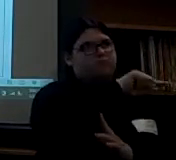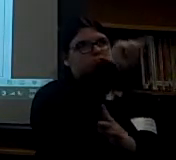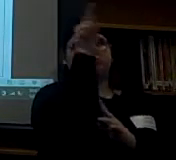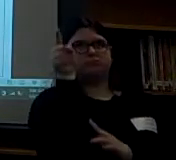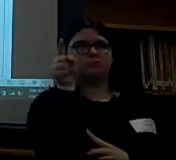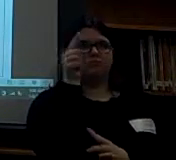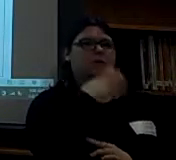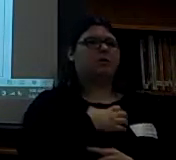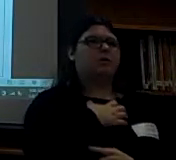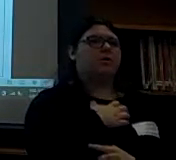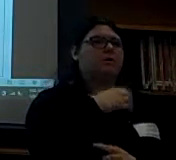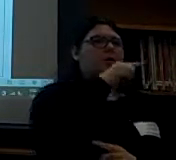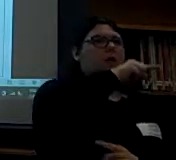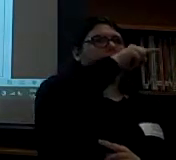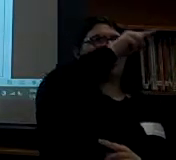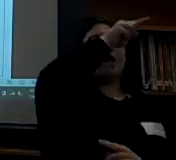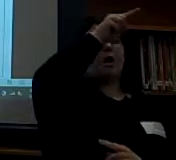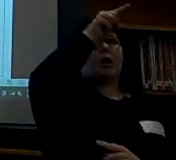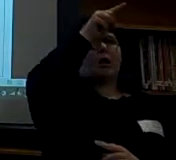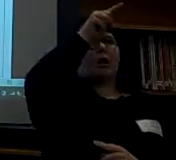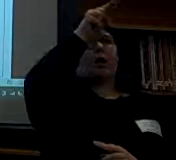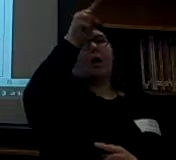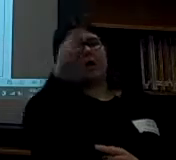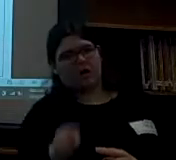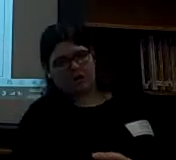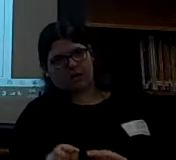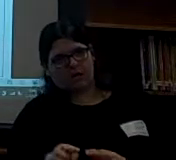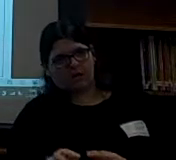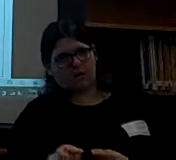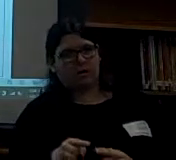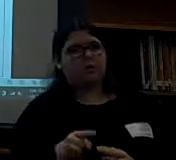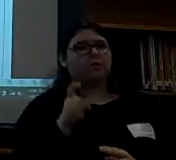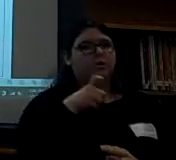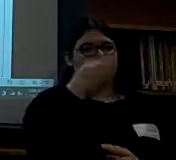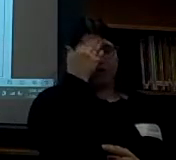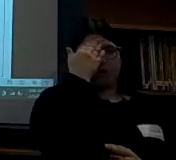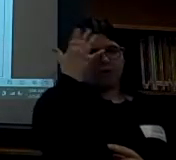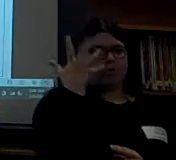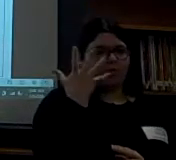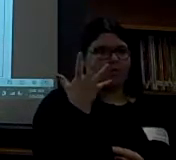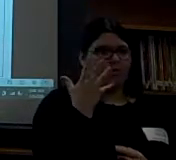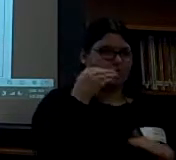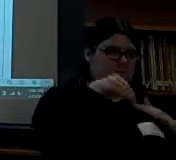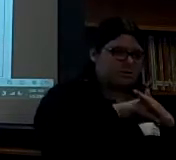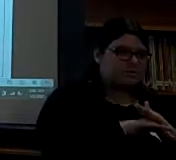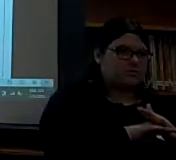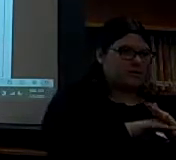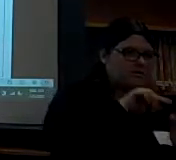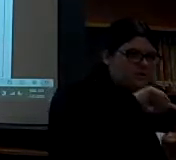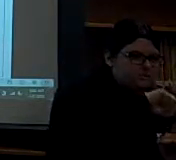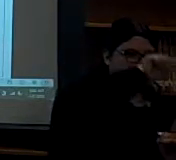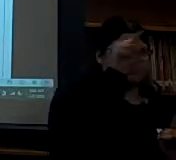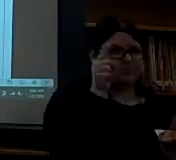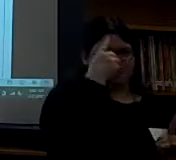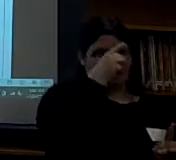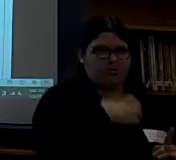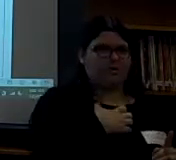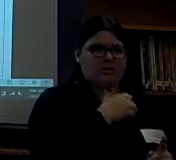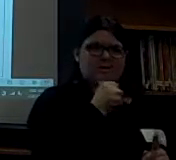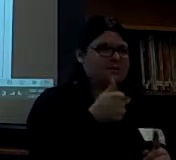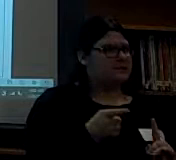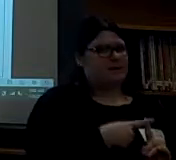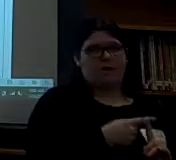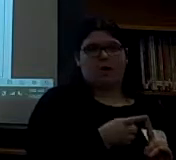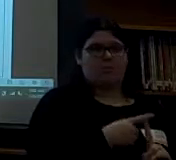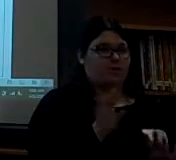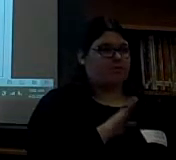bigger and bigger and bigger. It reaches a peak and it comes down. What you need to know is once someone enters that curve, there's no positive